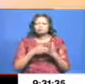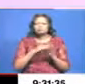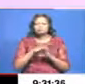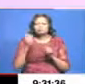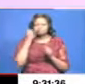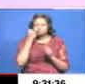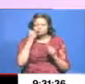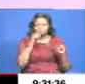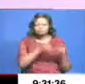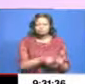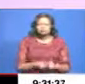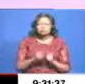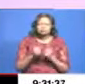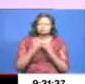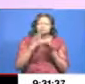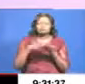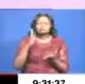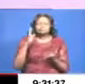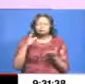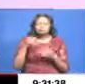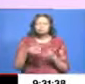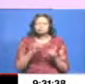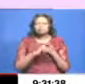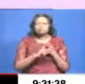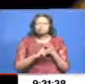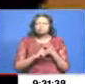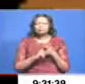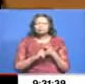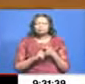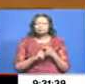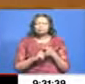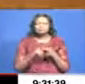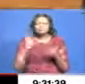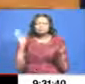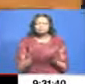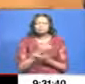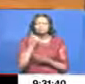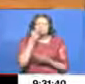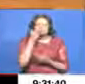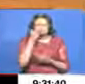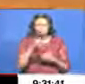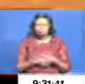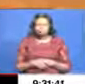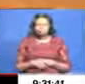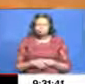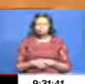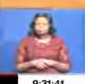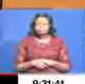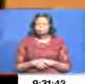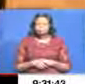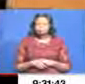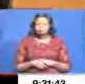as well as provide more efficient ways of combating the disease. Zainab Said, Prime Edition.